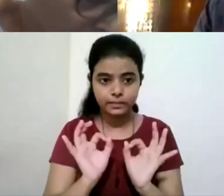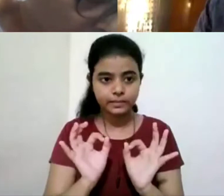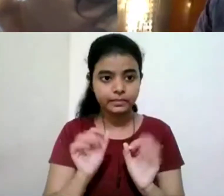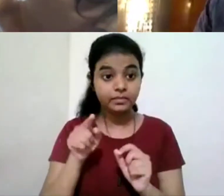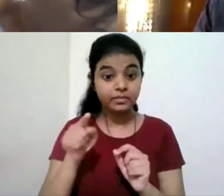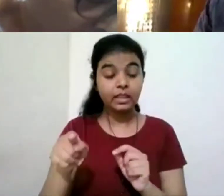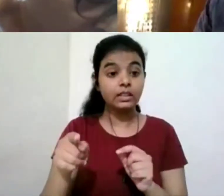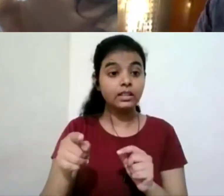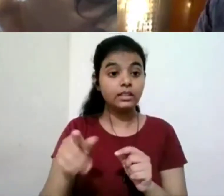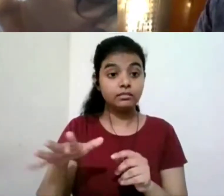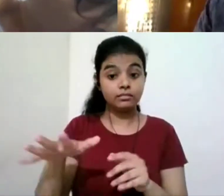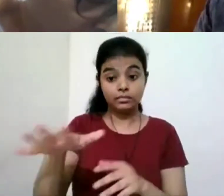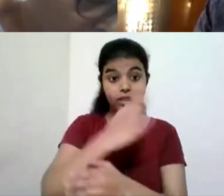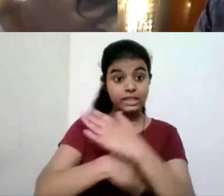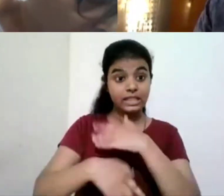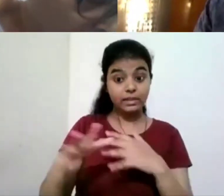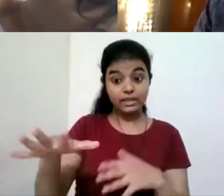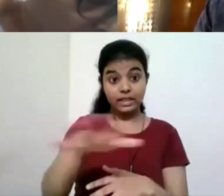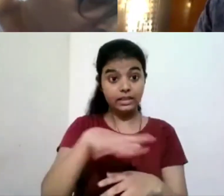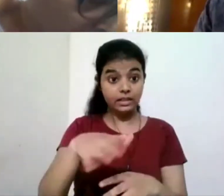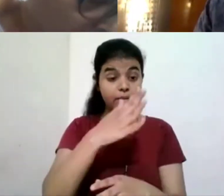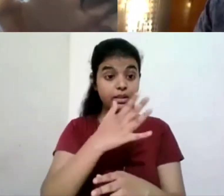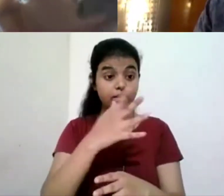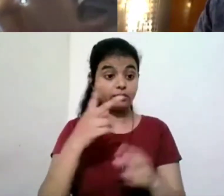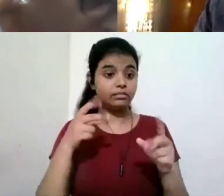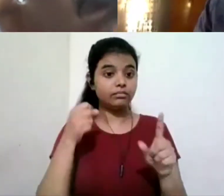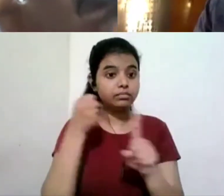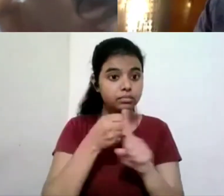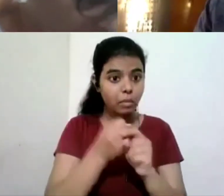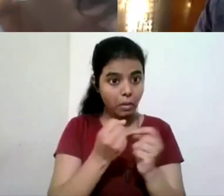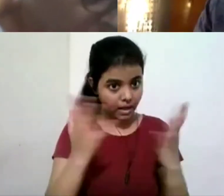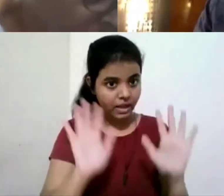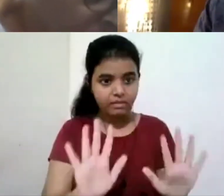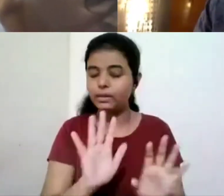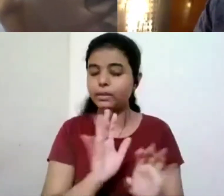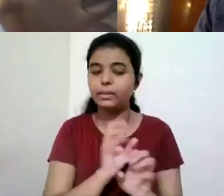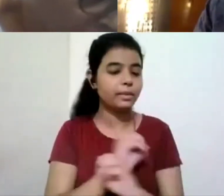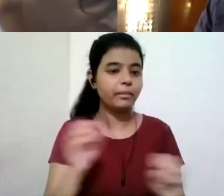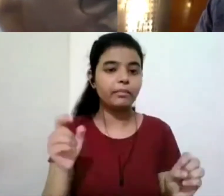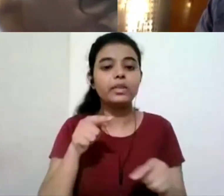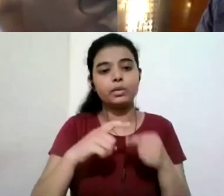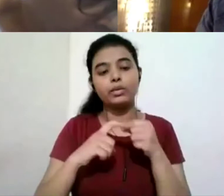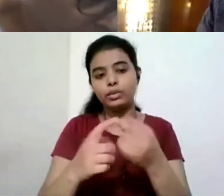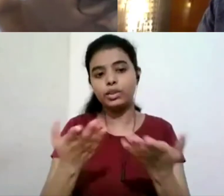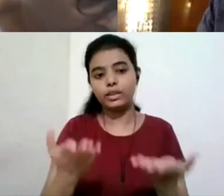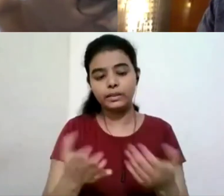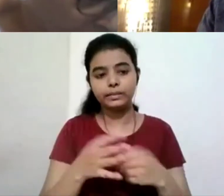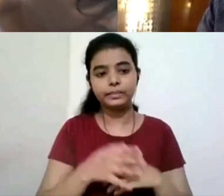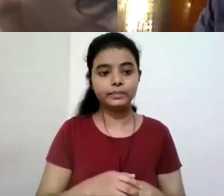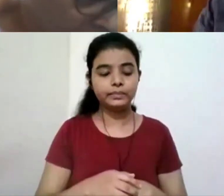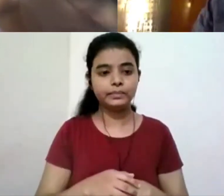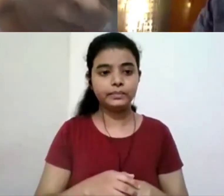the domain of disability rights. So yeah, that is my question. Hope I...